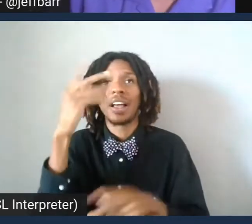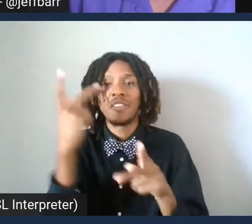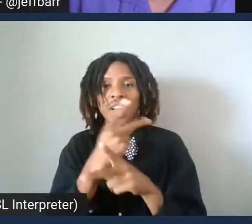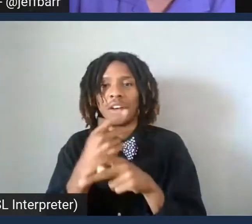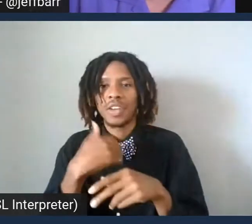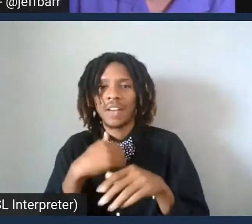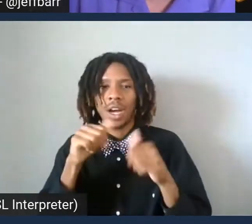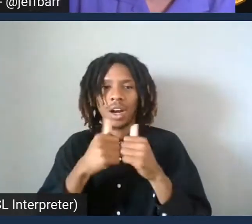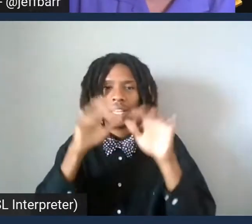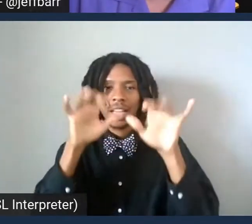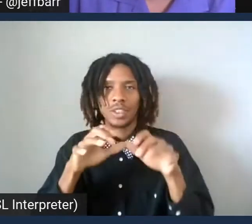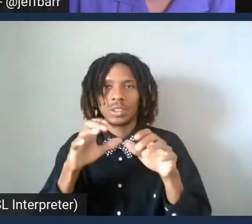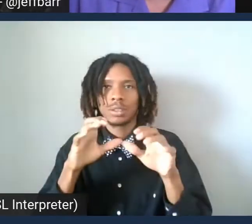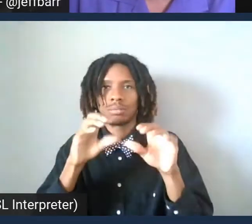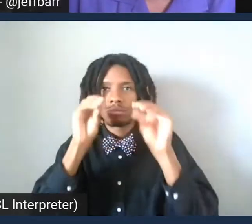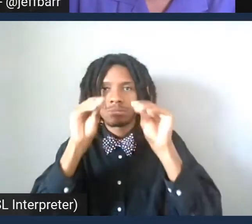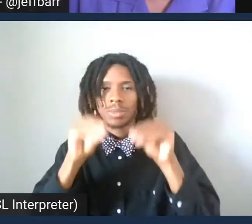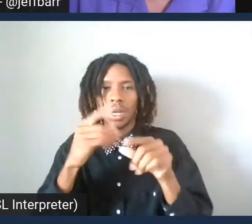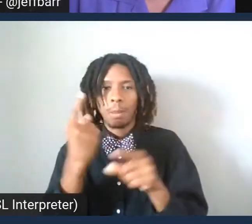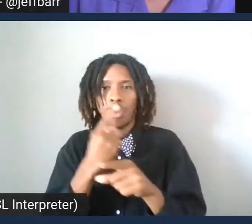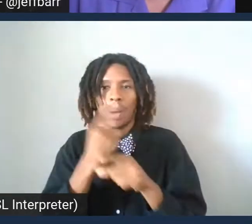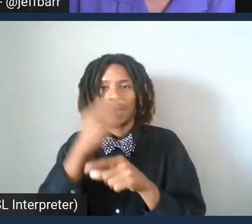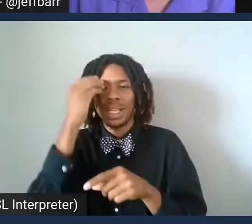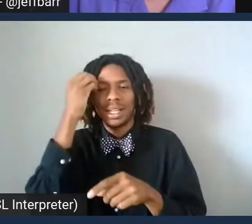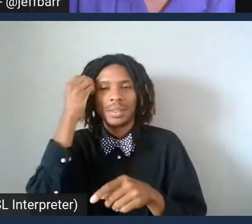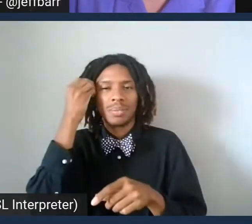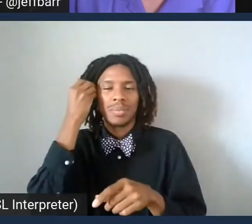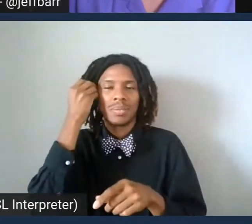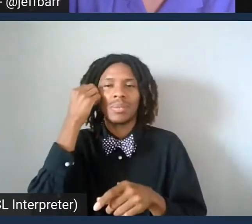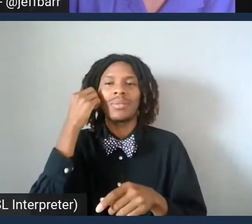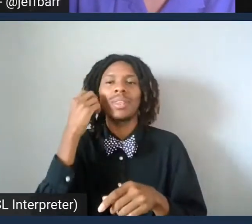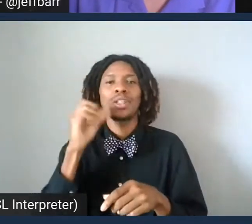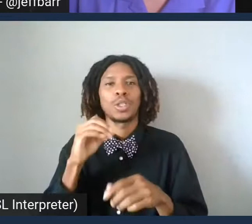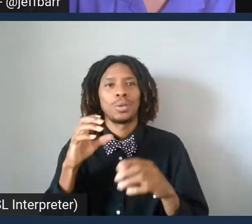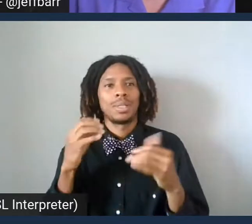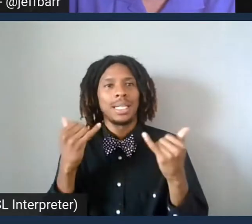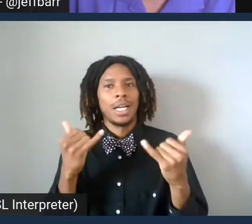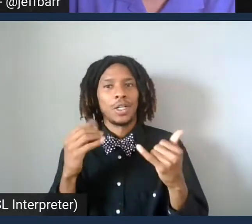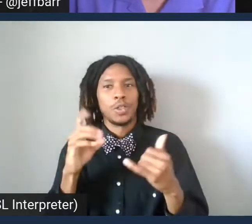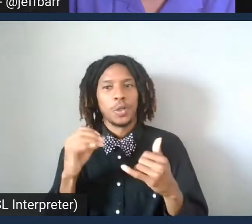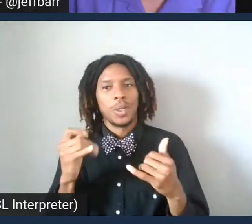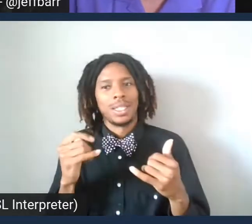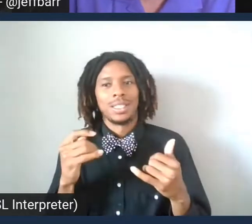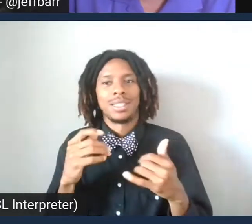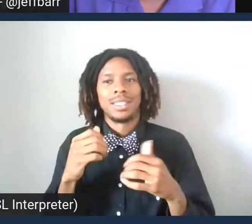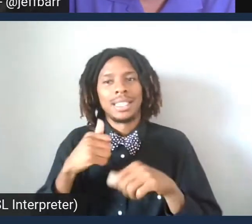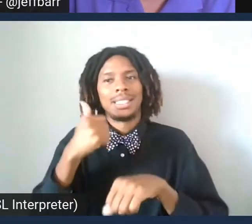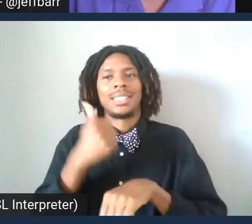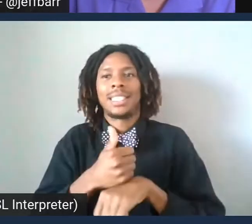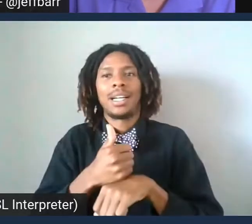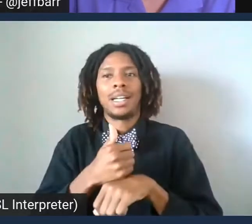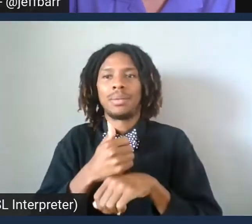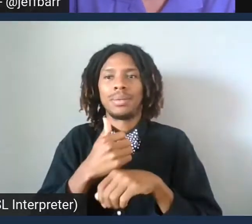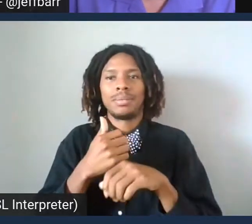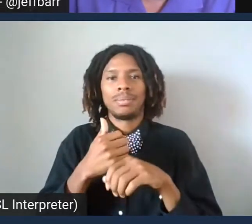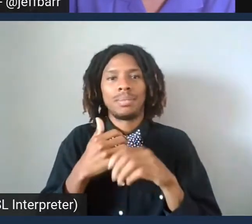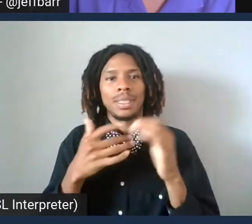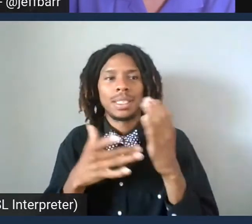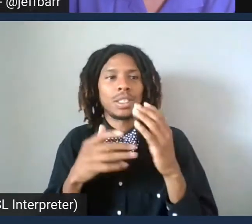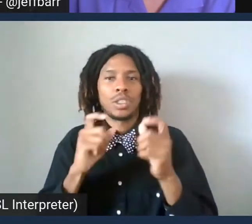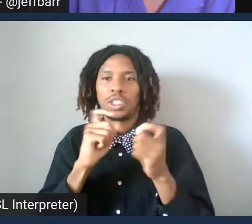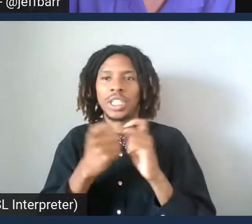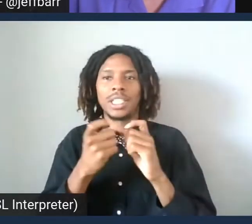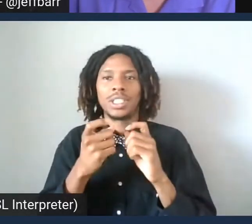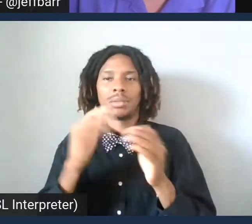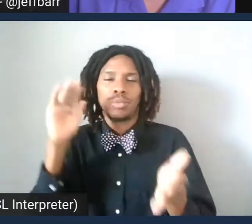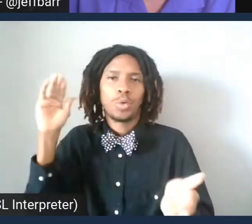entries configured properly. And so being able to do it and like set them up, change them, test them in hours